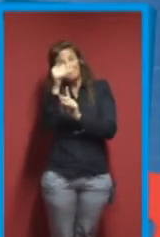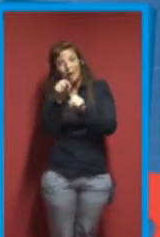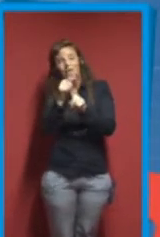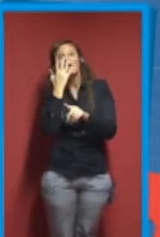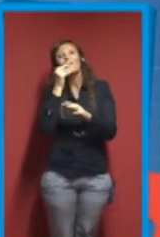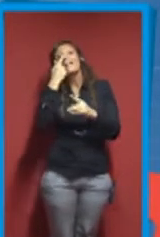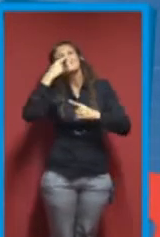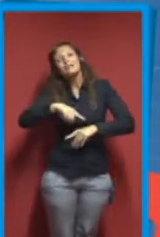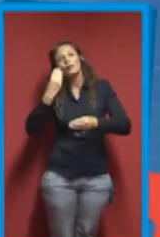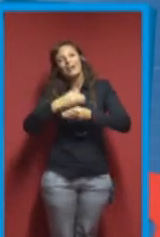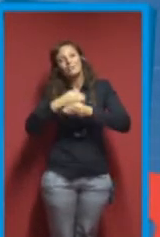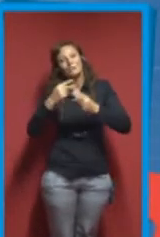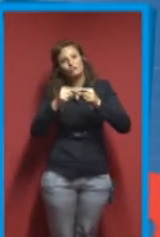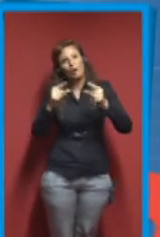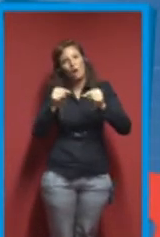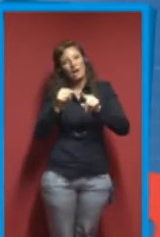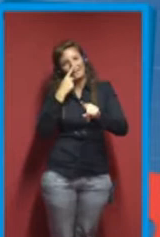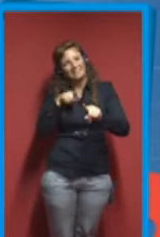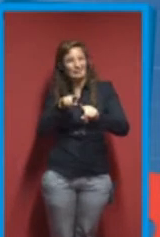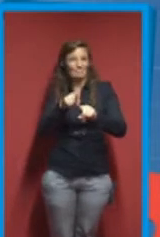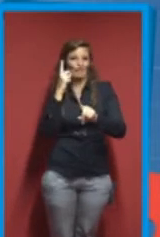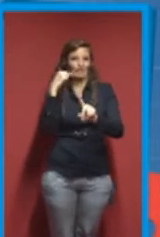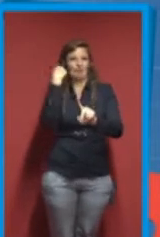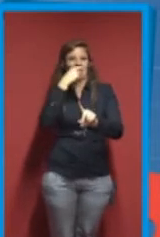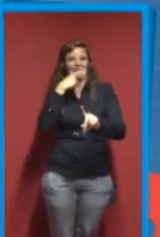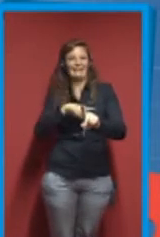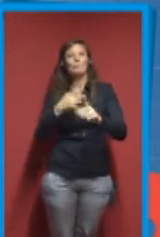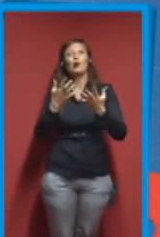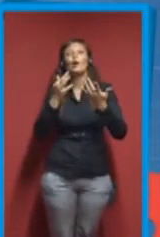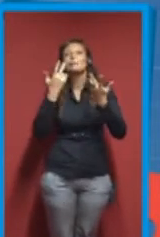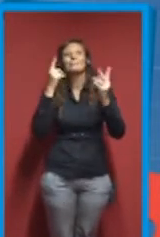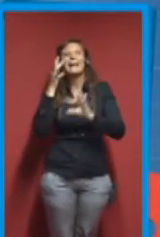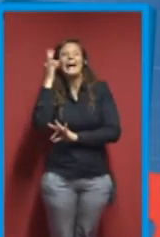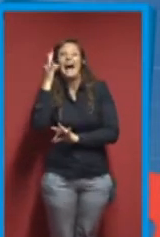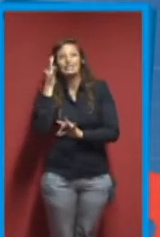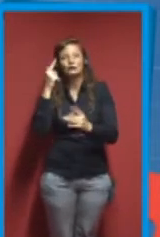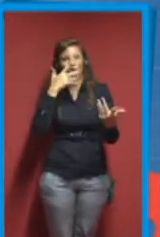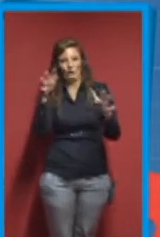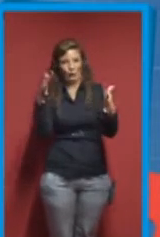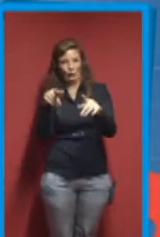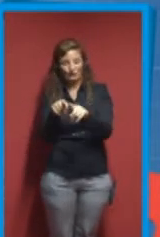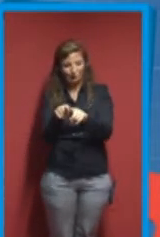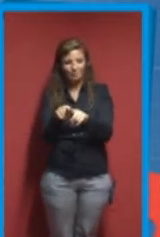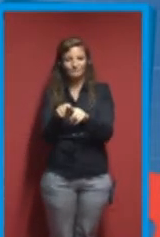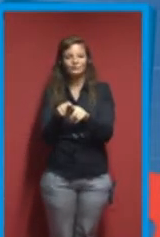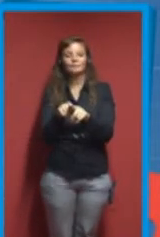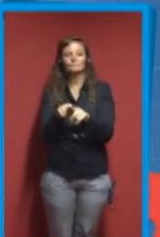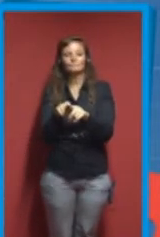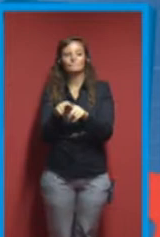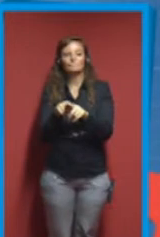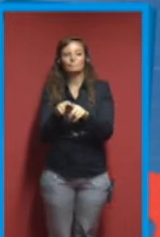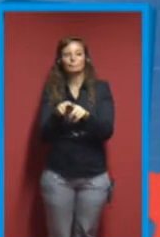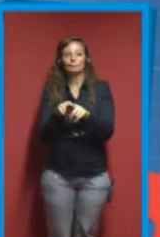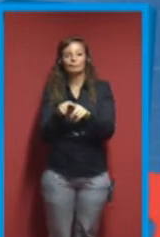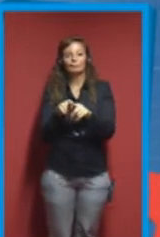ears. So when she walks into the room and claps her hand, the doll's ears turn towards the sound. We've just put the dolls into